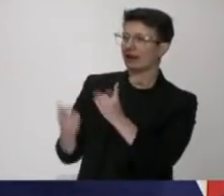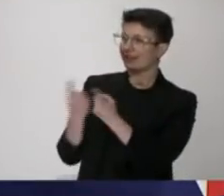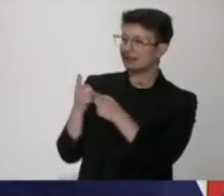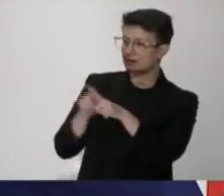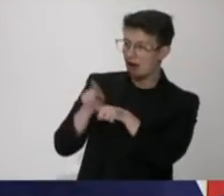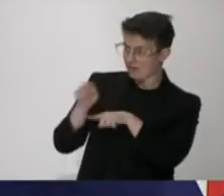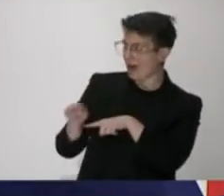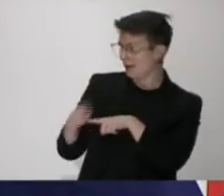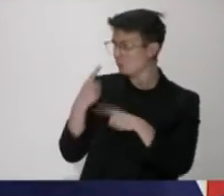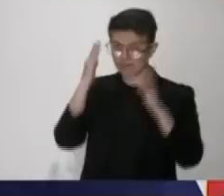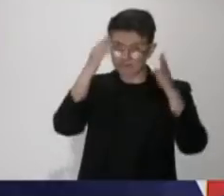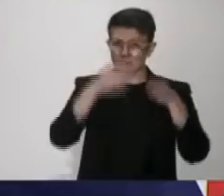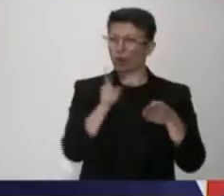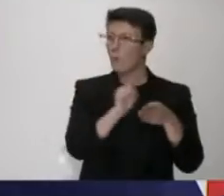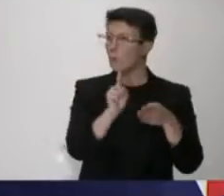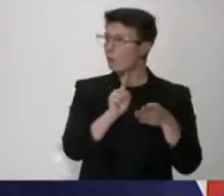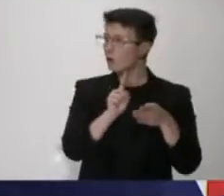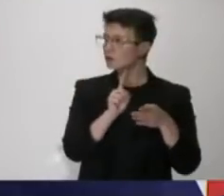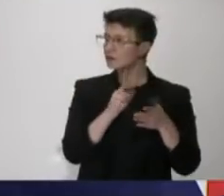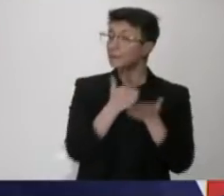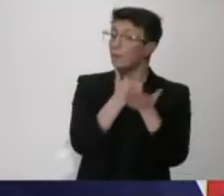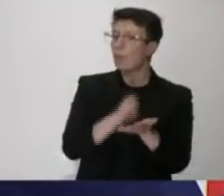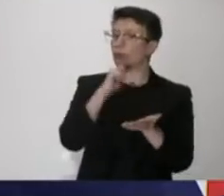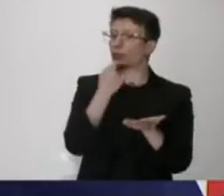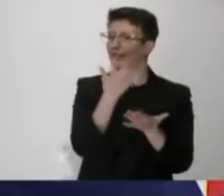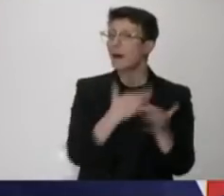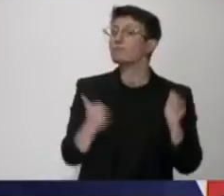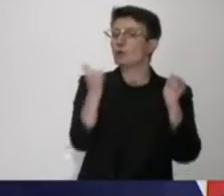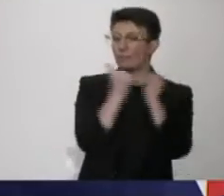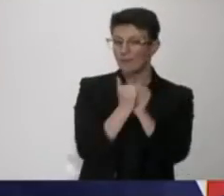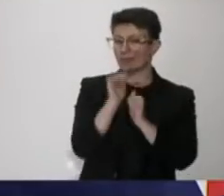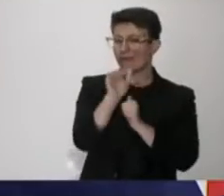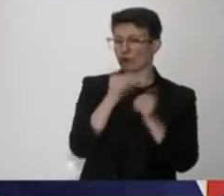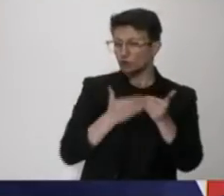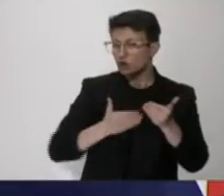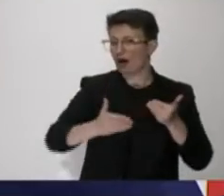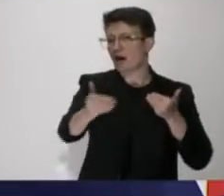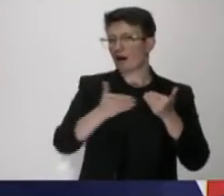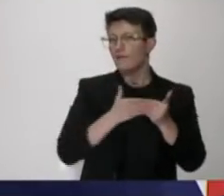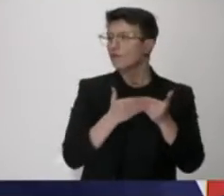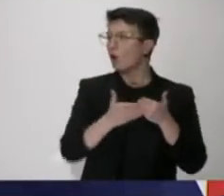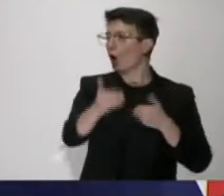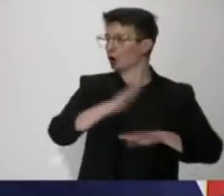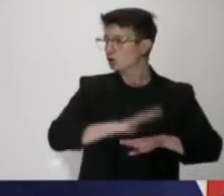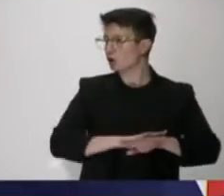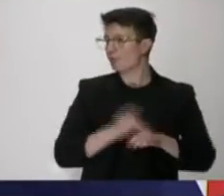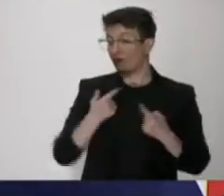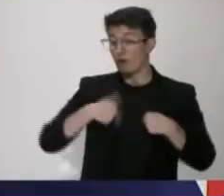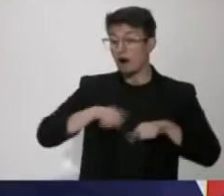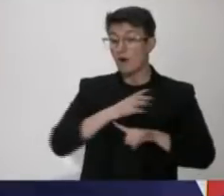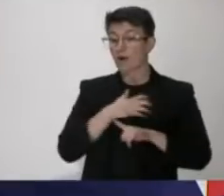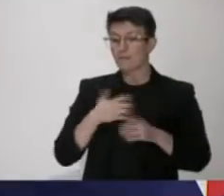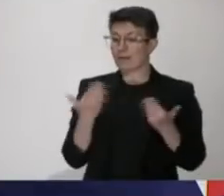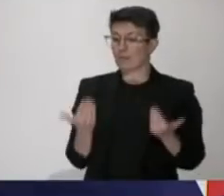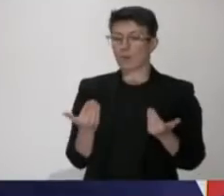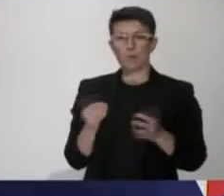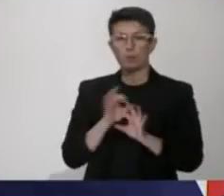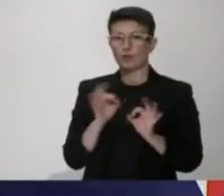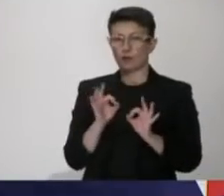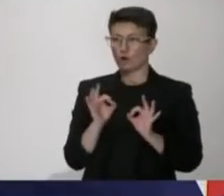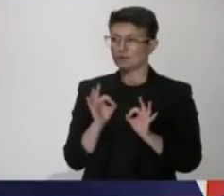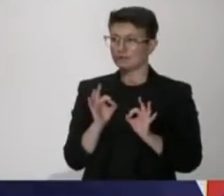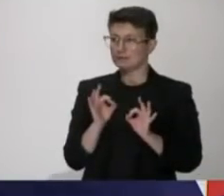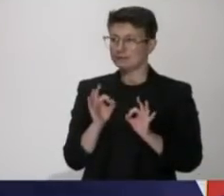appropriate. So I'm sure for some people they might think that that was appropriate, but as a government we're not in a position to deal with that. I would also say, and I